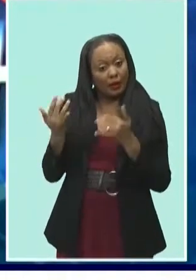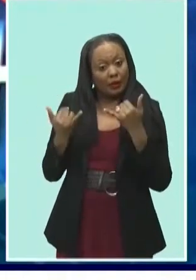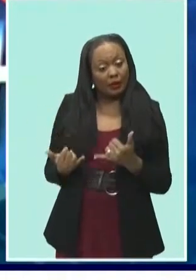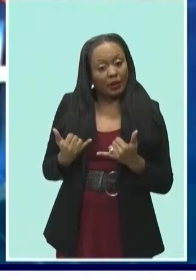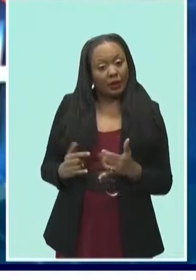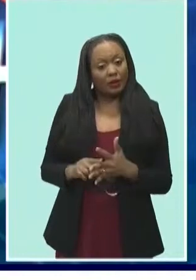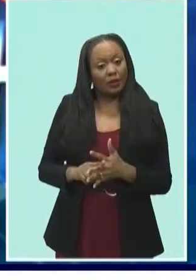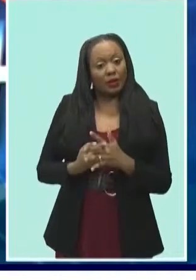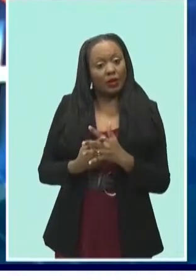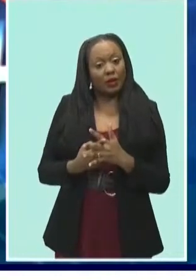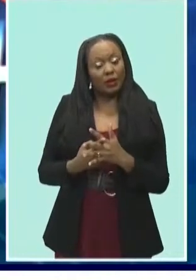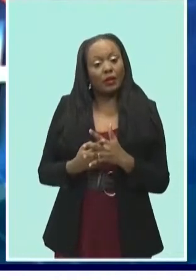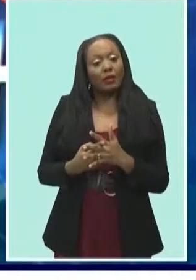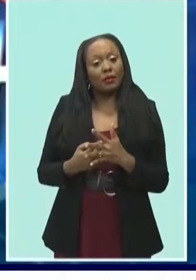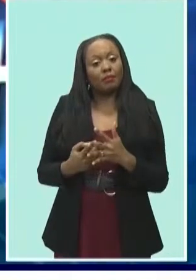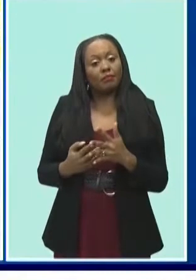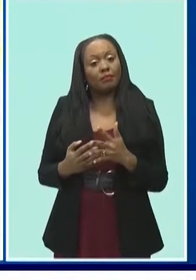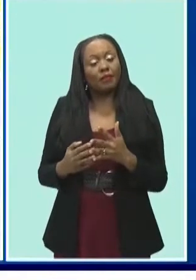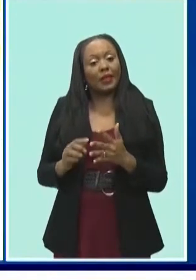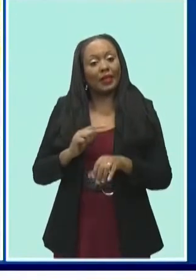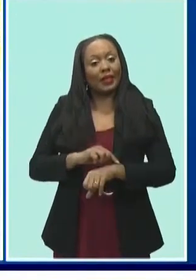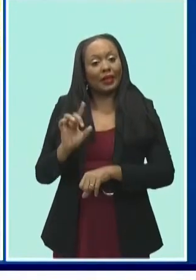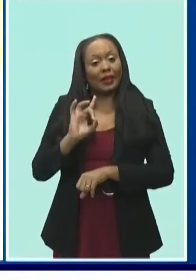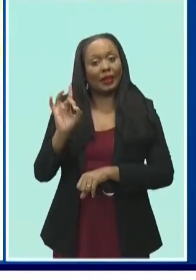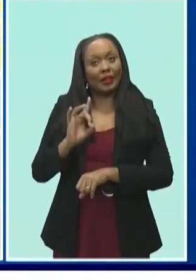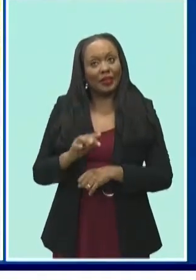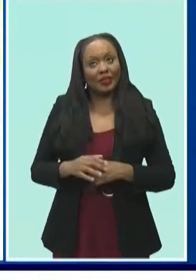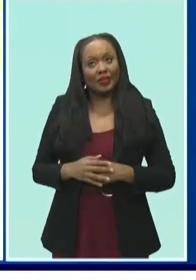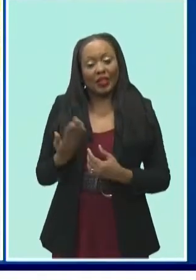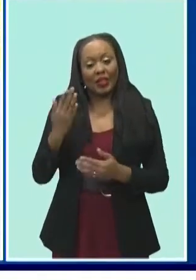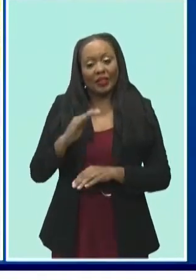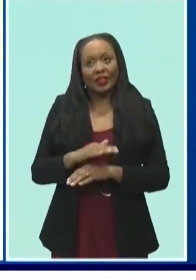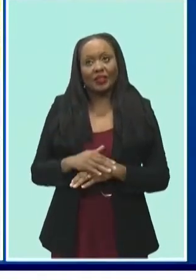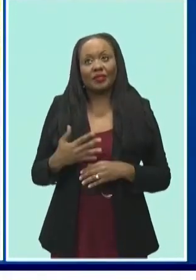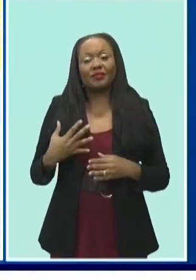to get underway at the top of the hour. Good evening, Ryan.